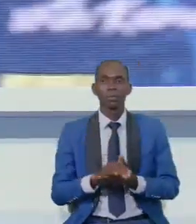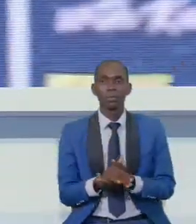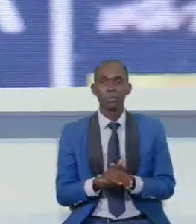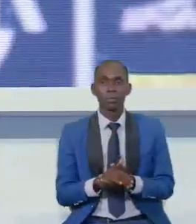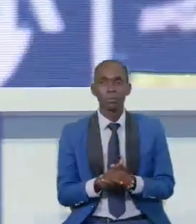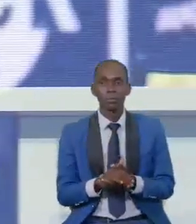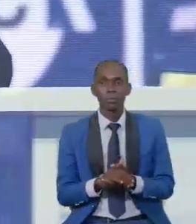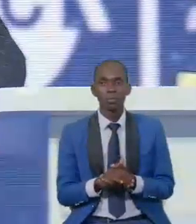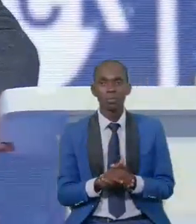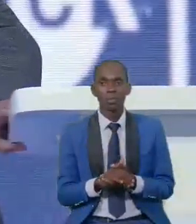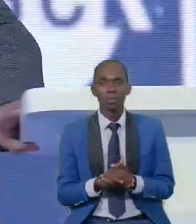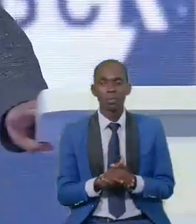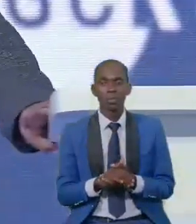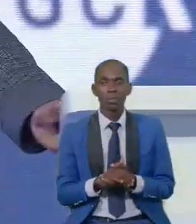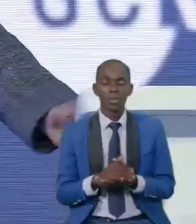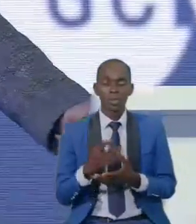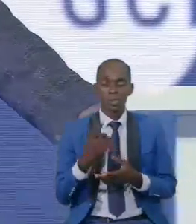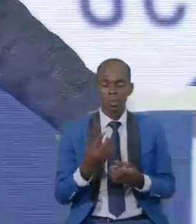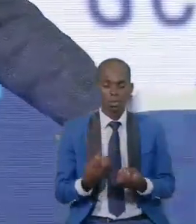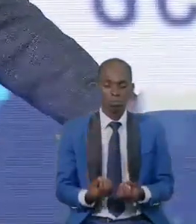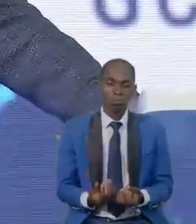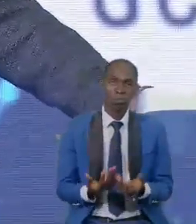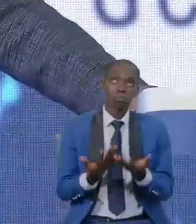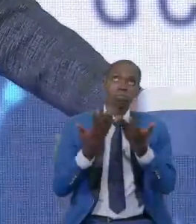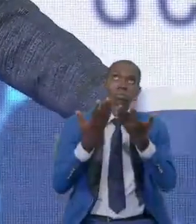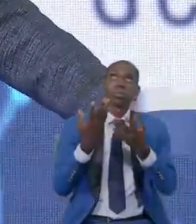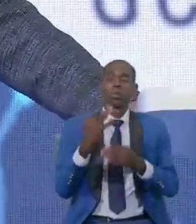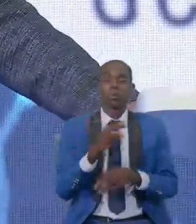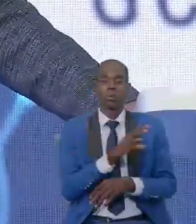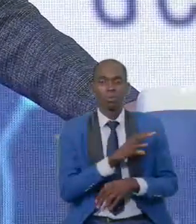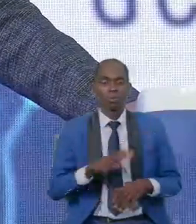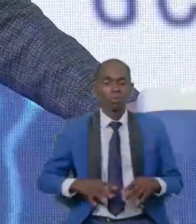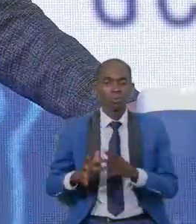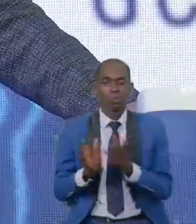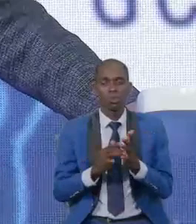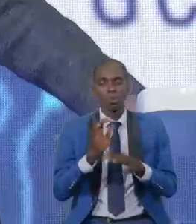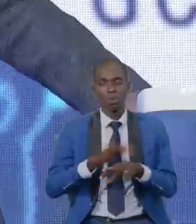The sacrifice of Jesus on the cross of Calvary.